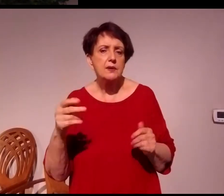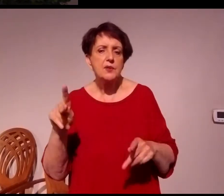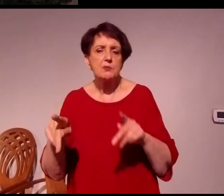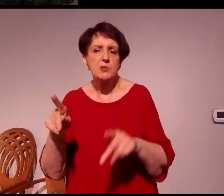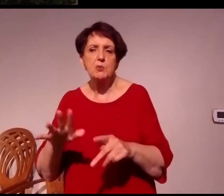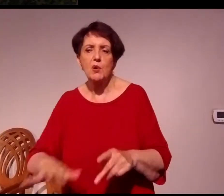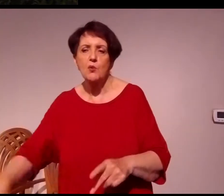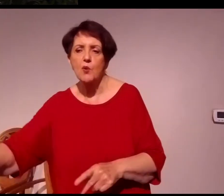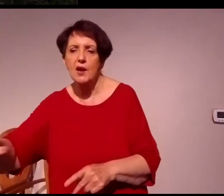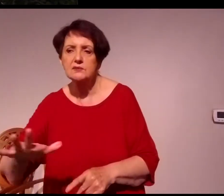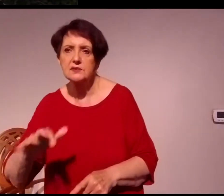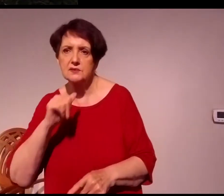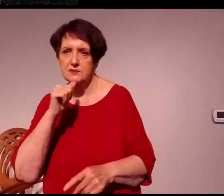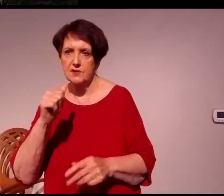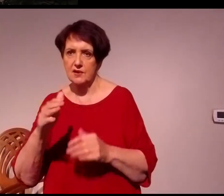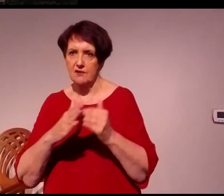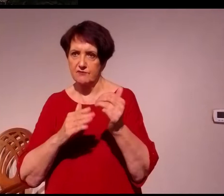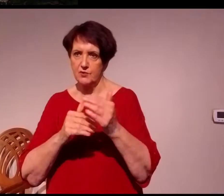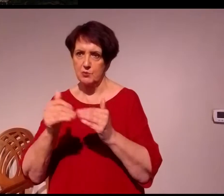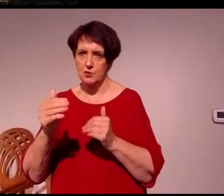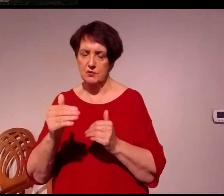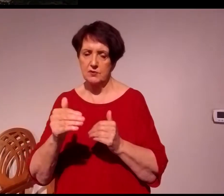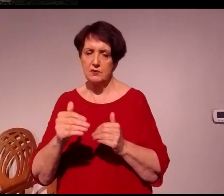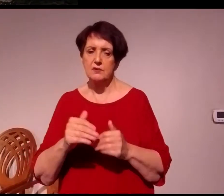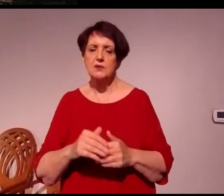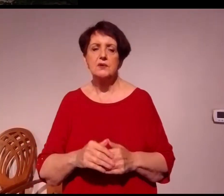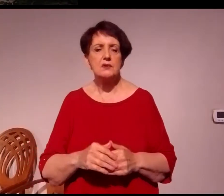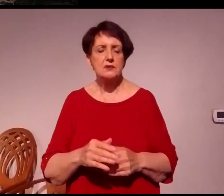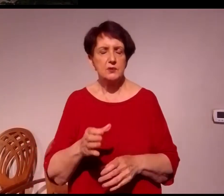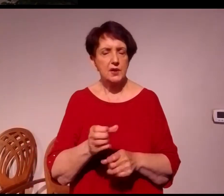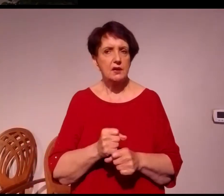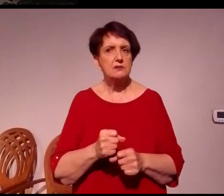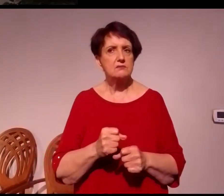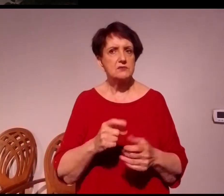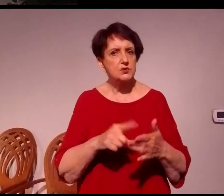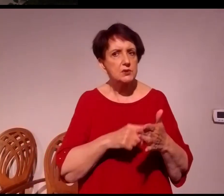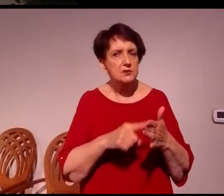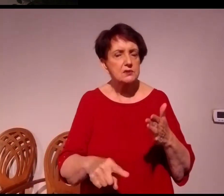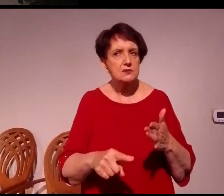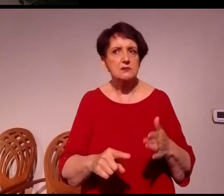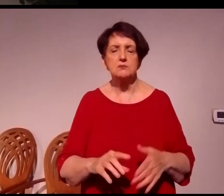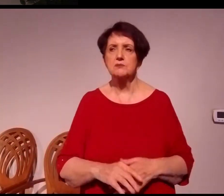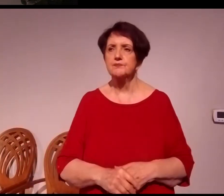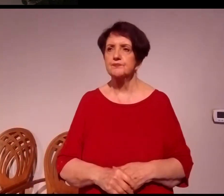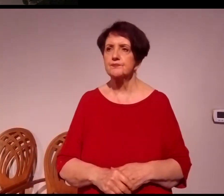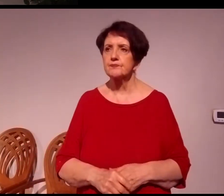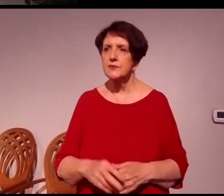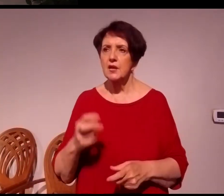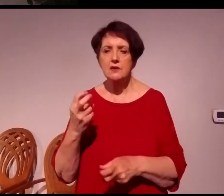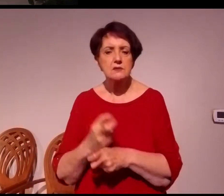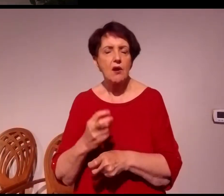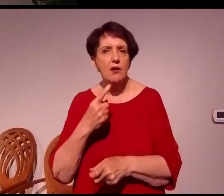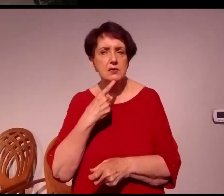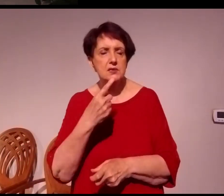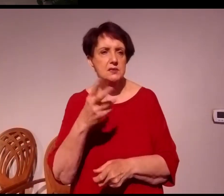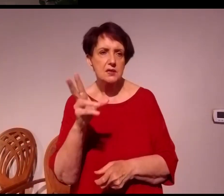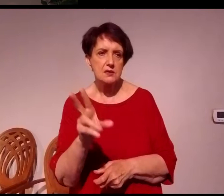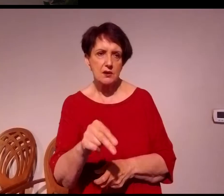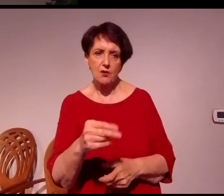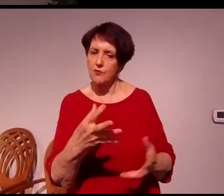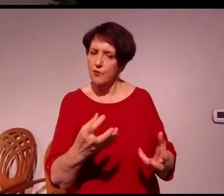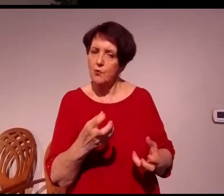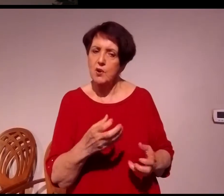us. And we can get a lot of pushback, right? And it can be hard to say no when we're seeking to be